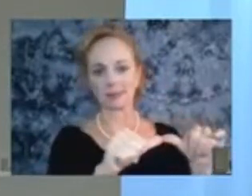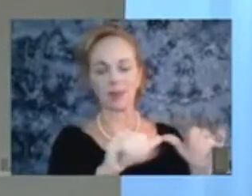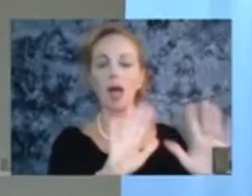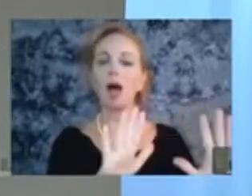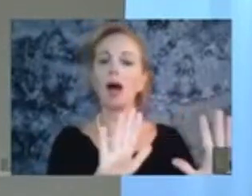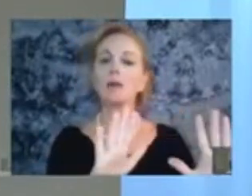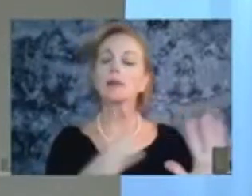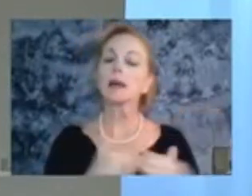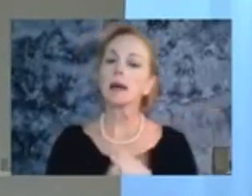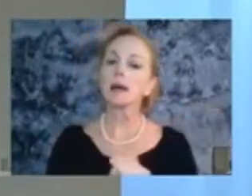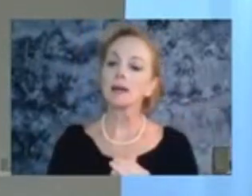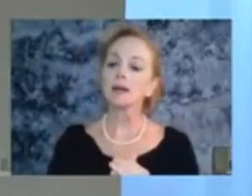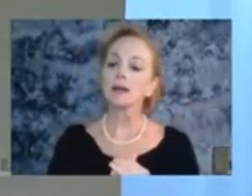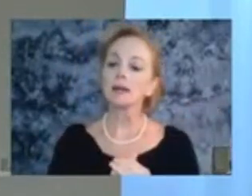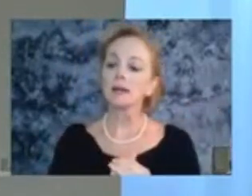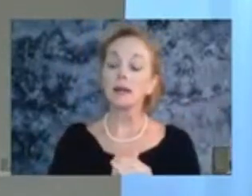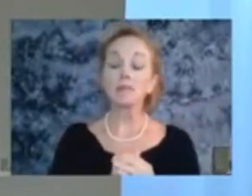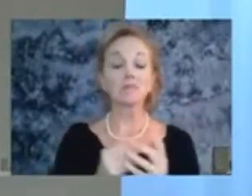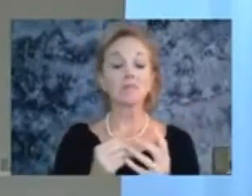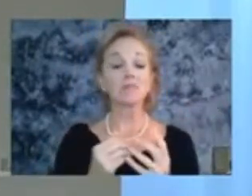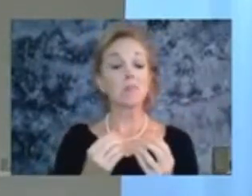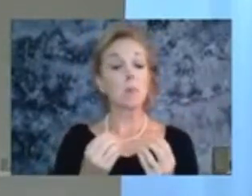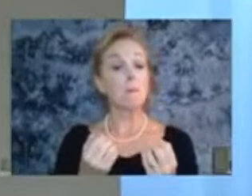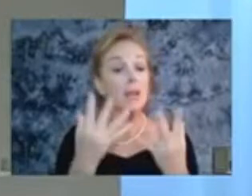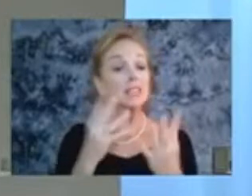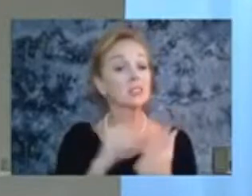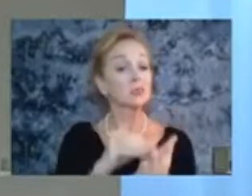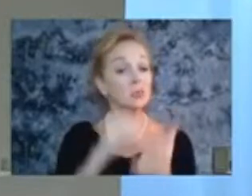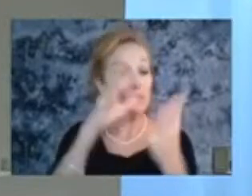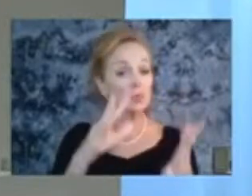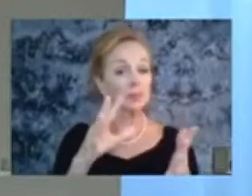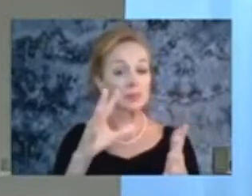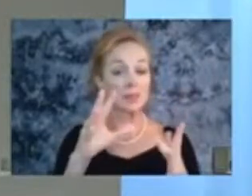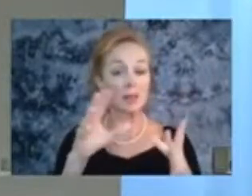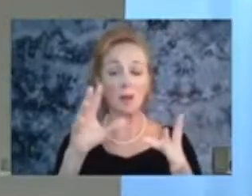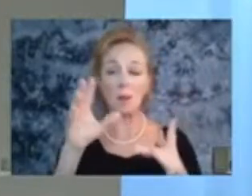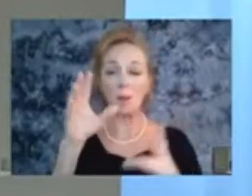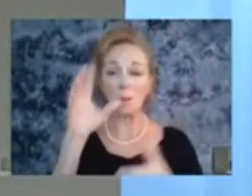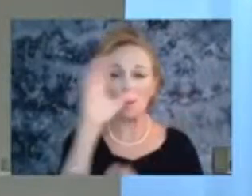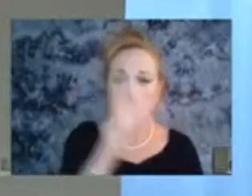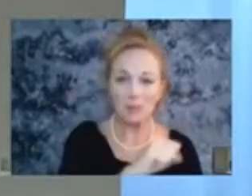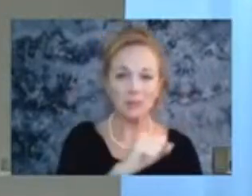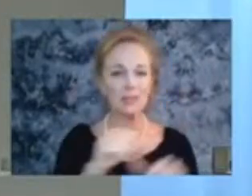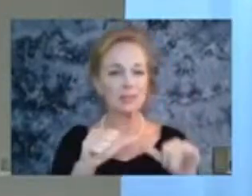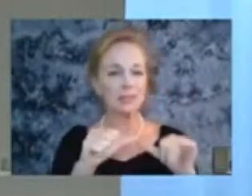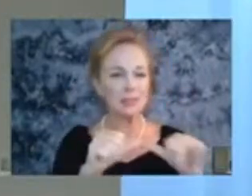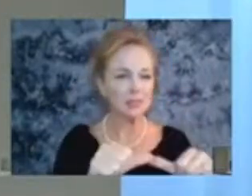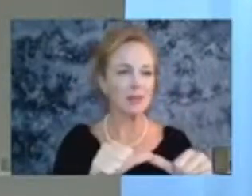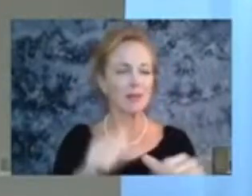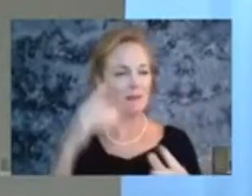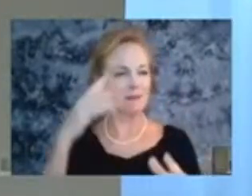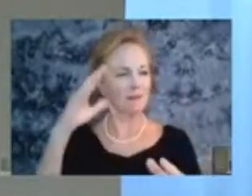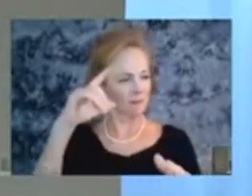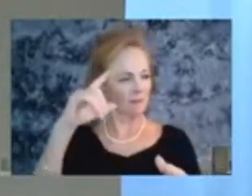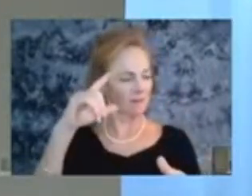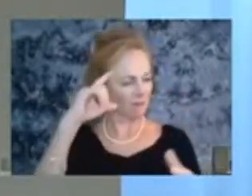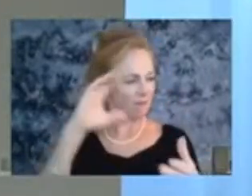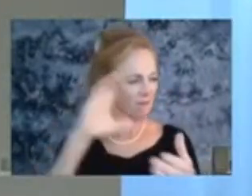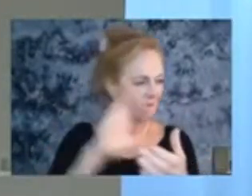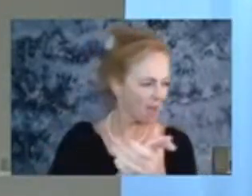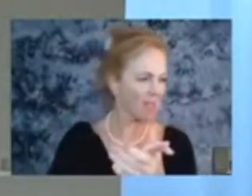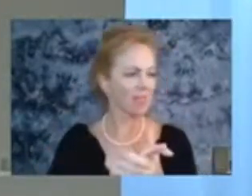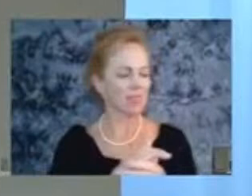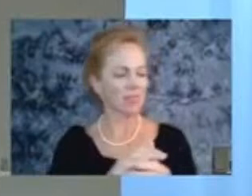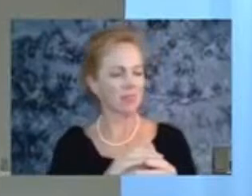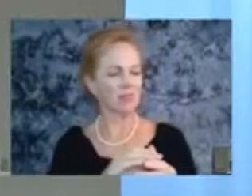what a lot of students are missing right now is an approach which gives them consistency, which can give them faith in their school system, faith in their classes. I